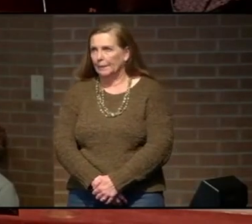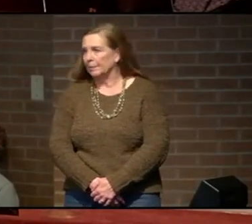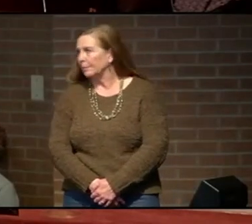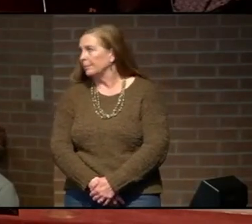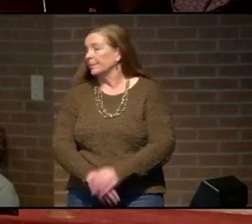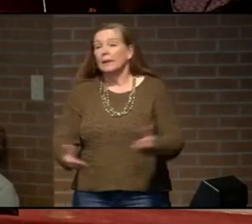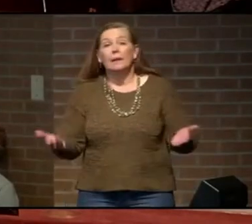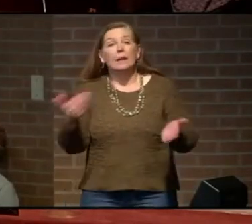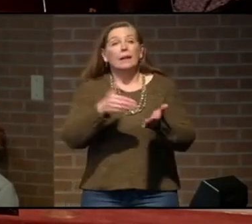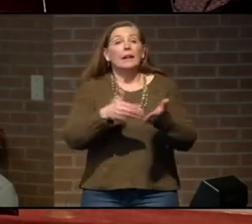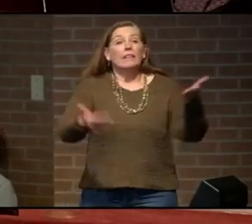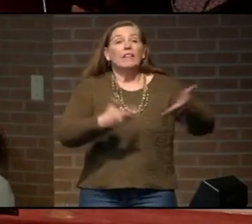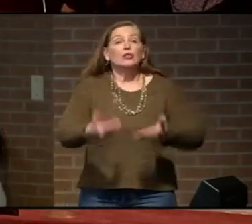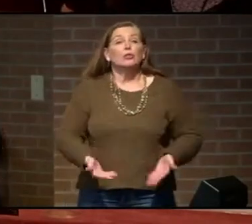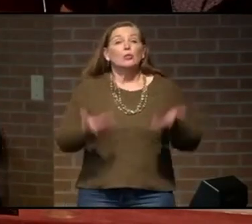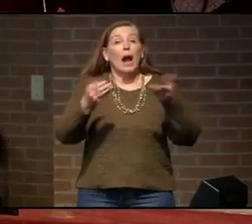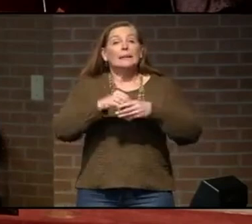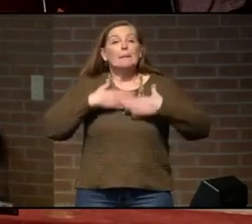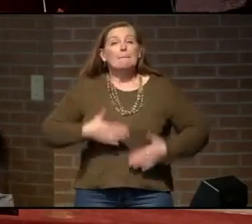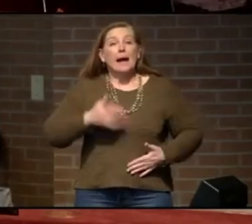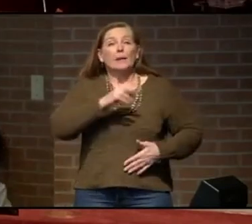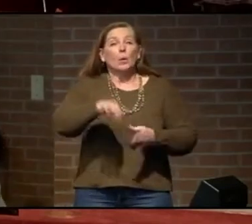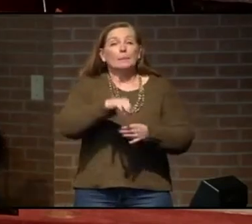I invite you to rise in body or in spirit.